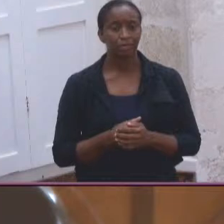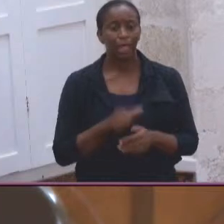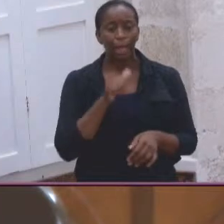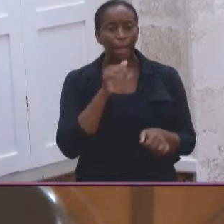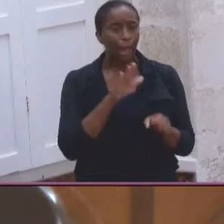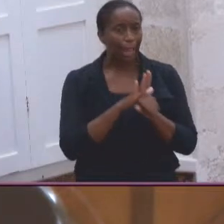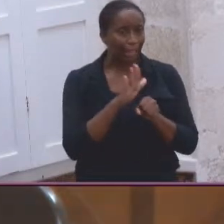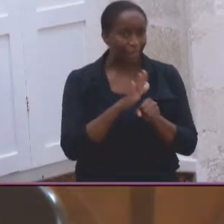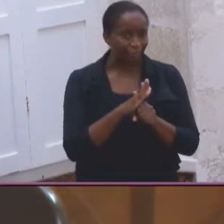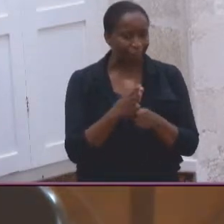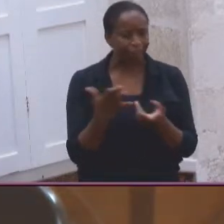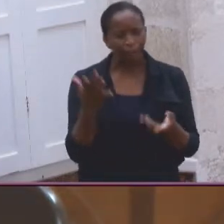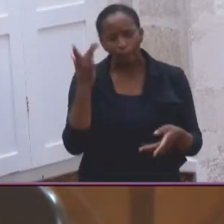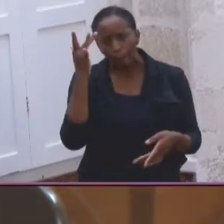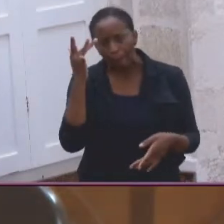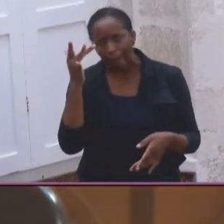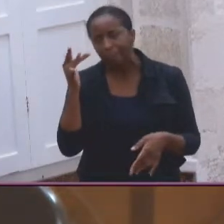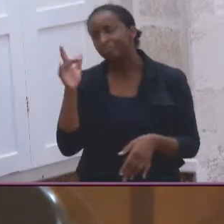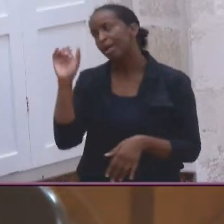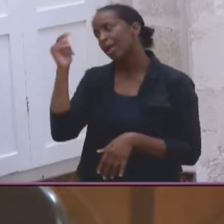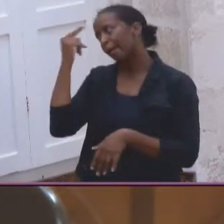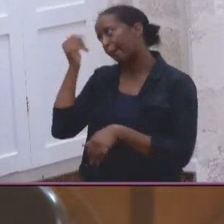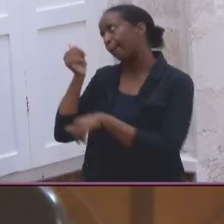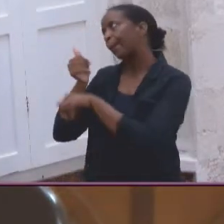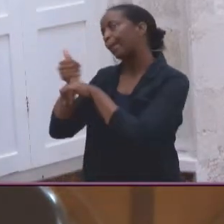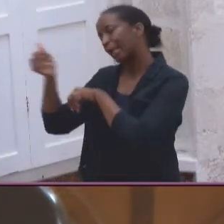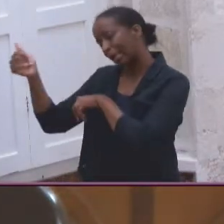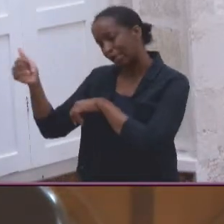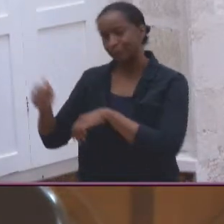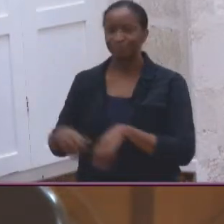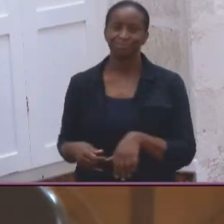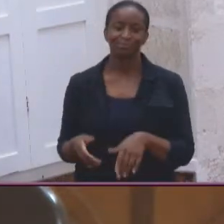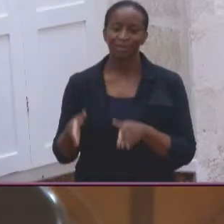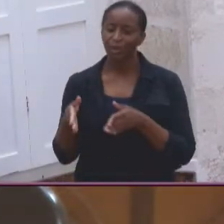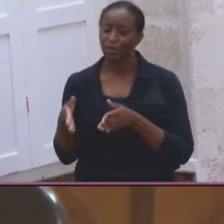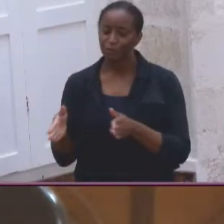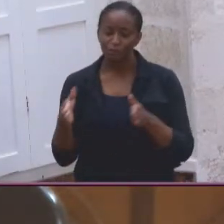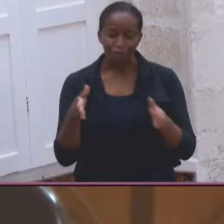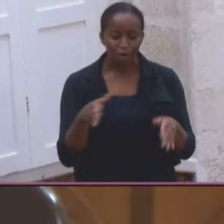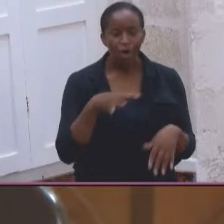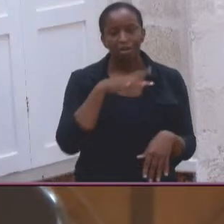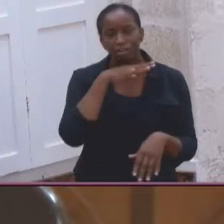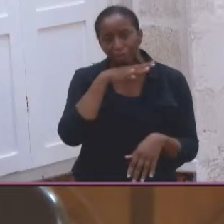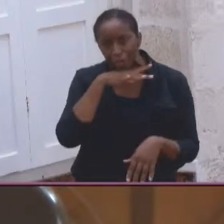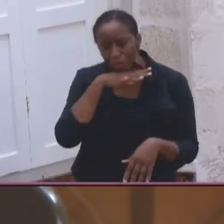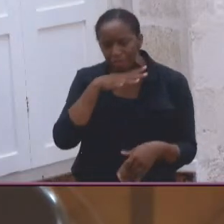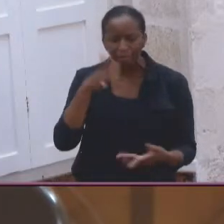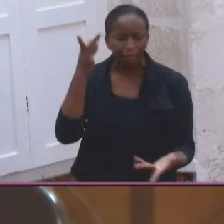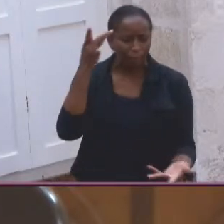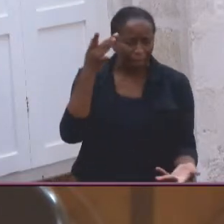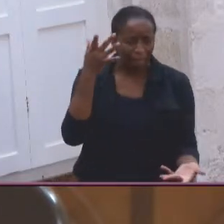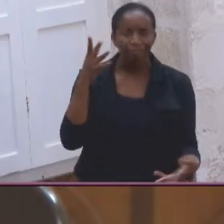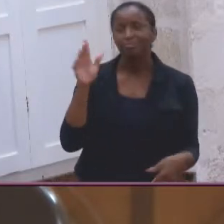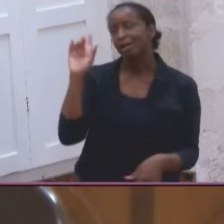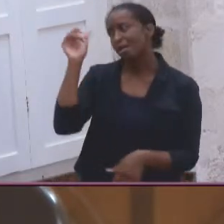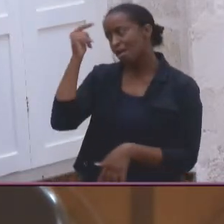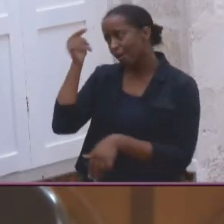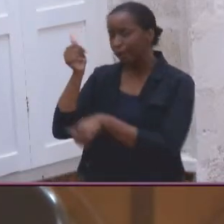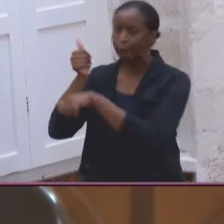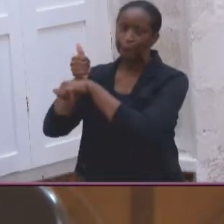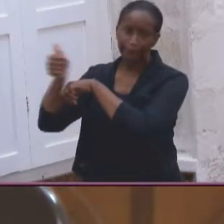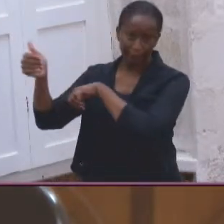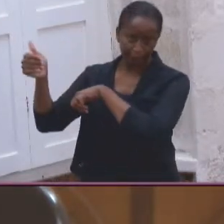blame. Outside the streets, the dirty, the government is to blame. But I want to say,